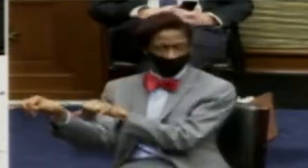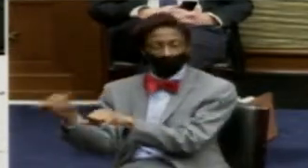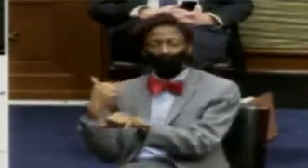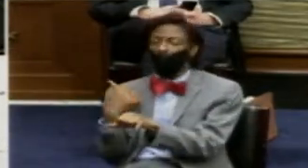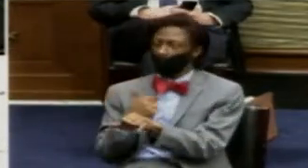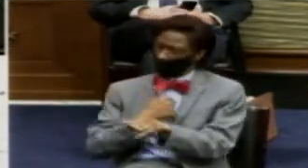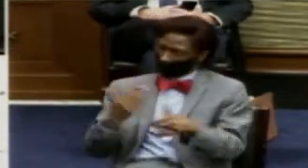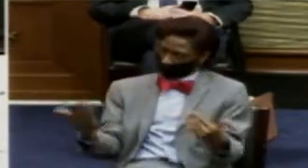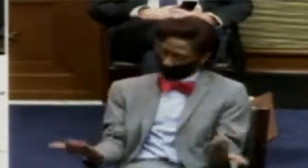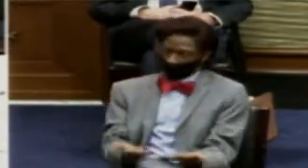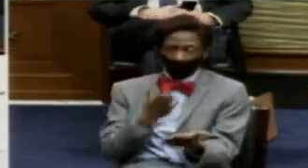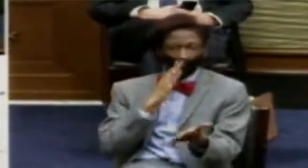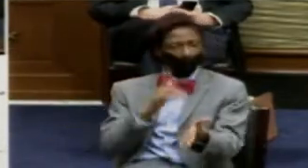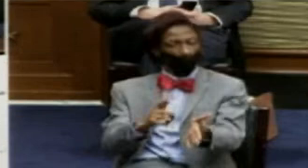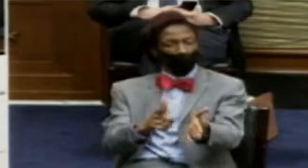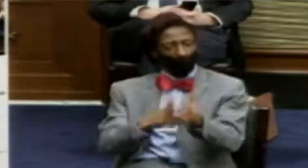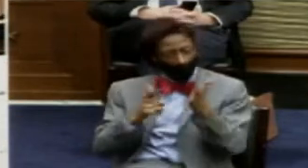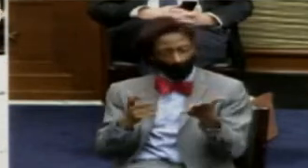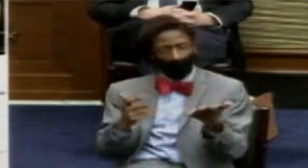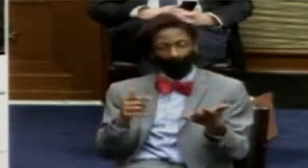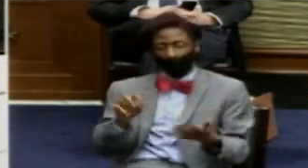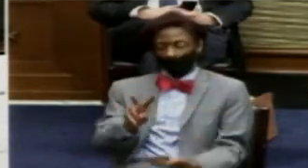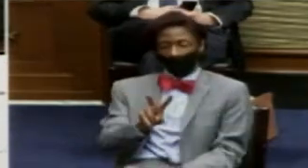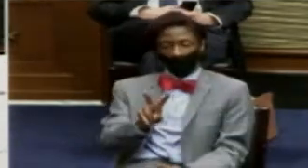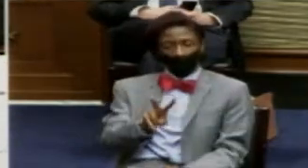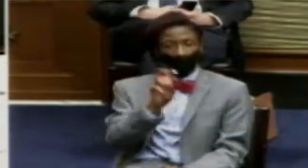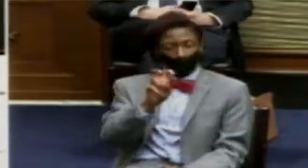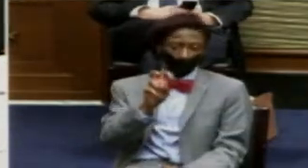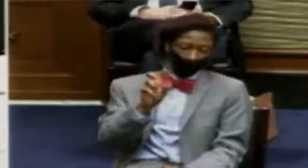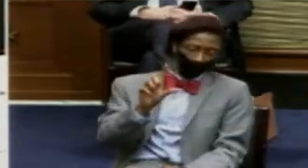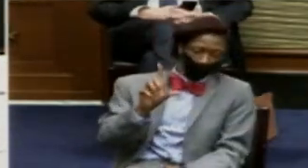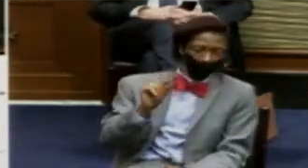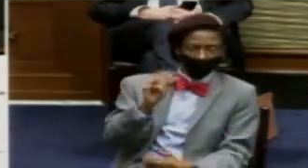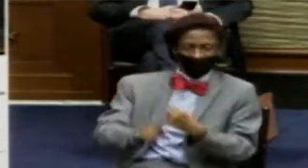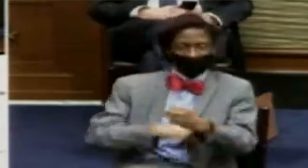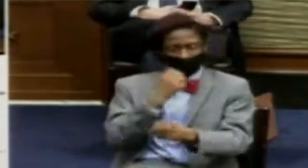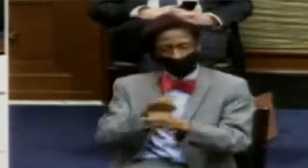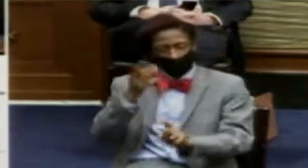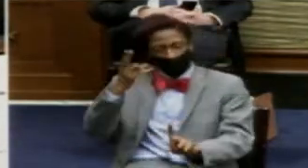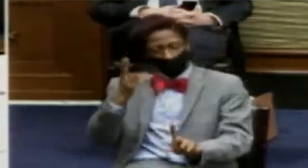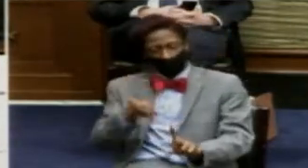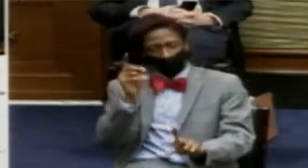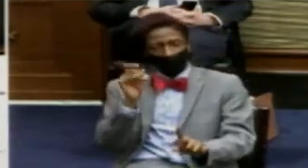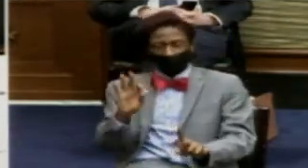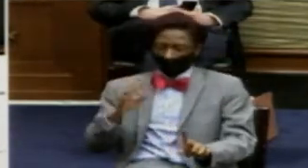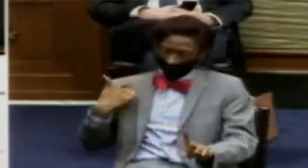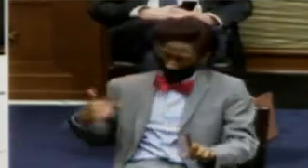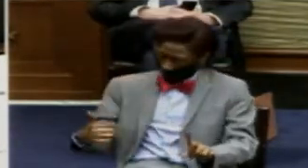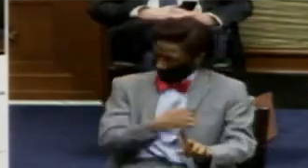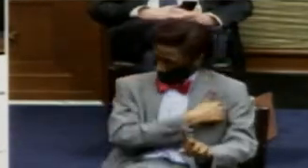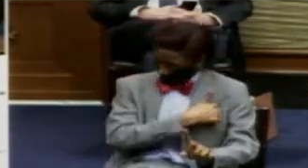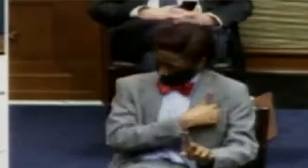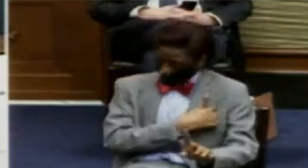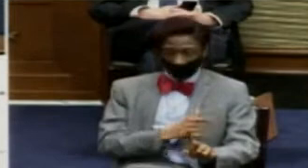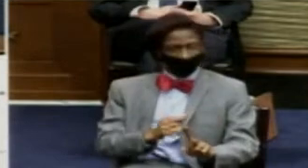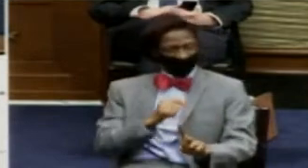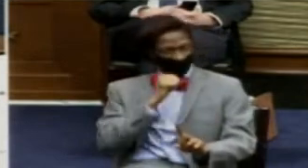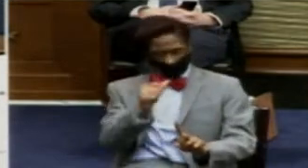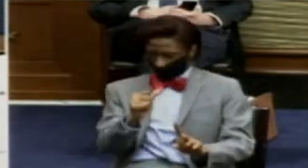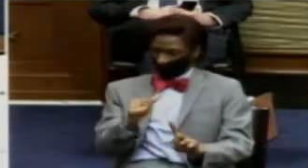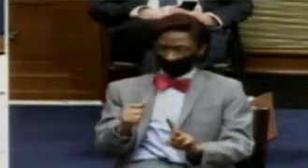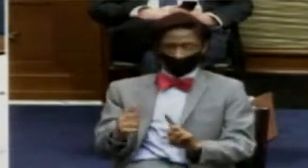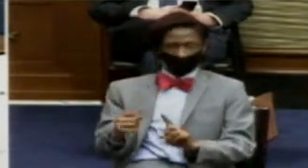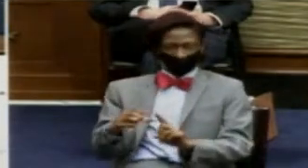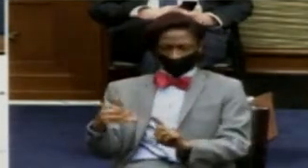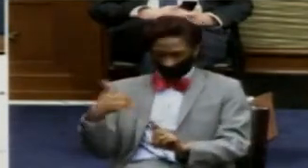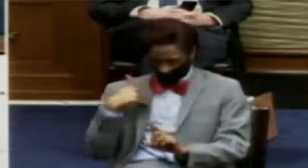demand that the 220-year history of us not being represented in the capital